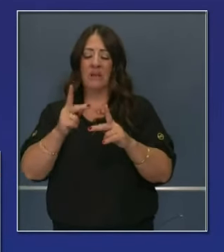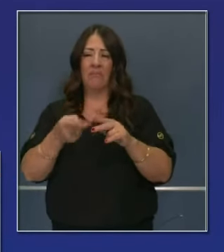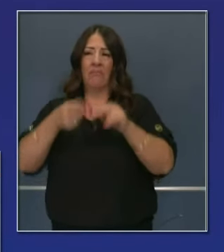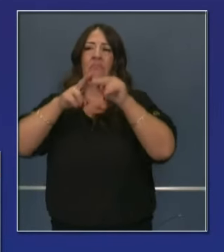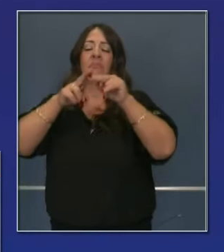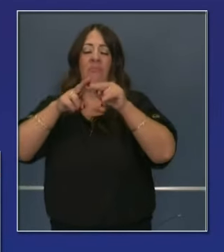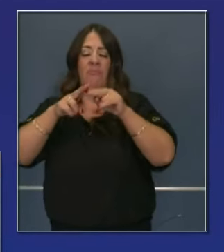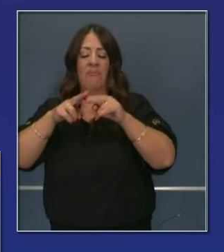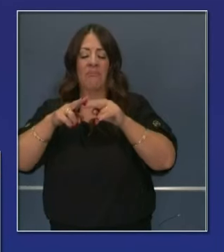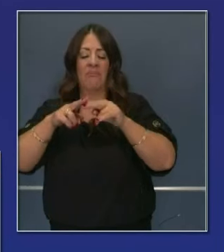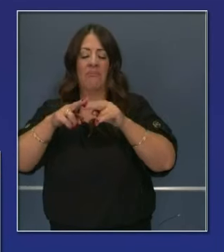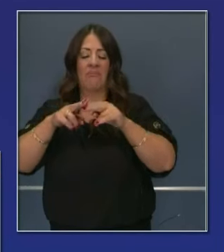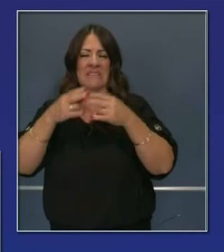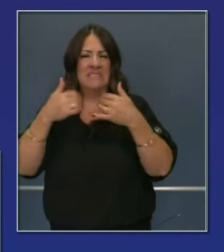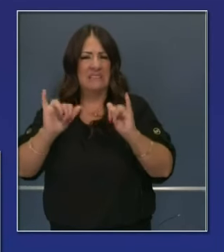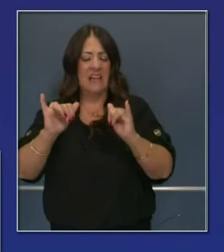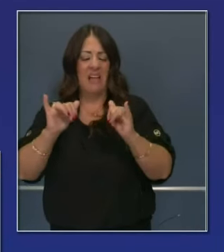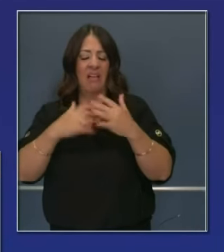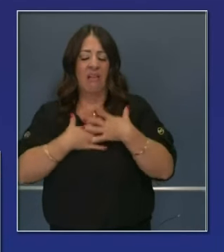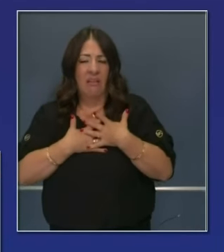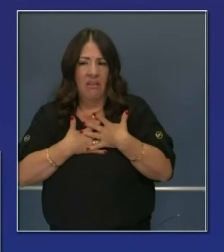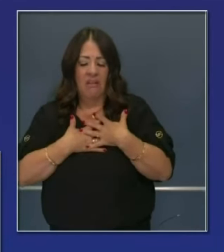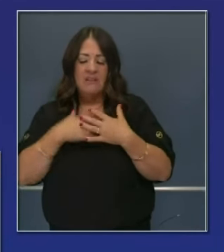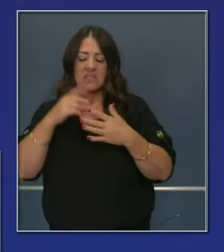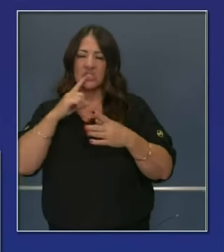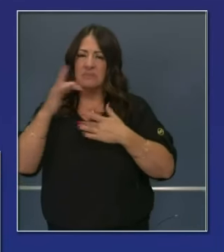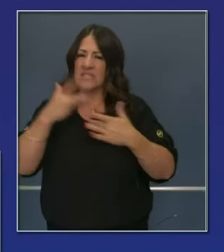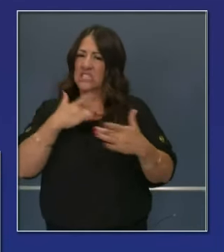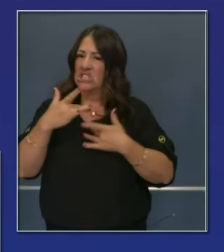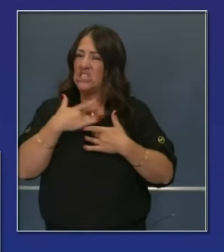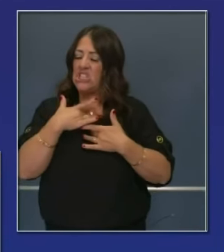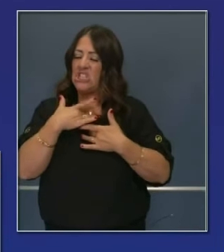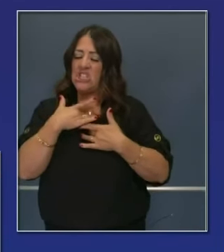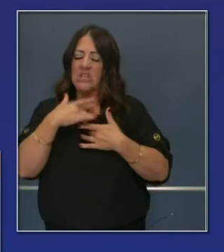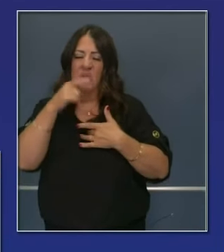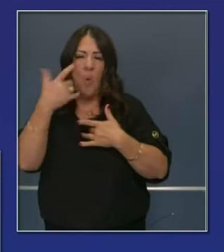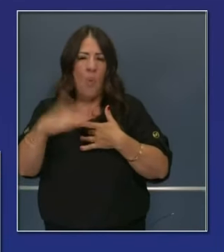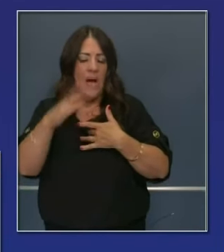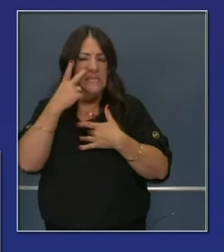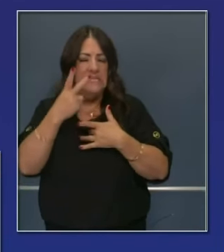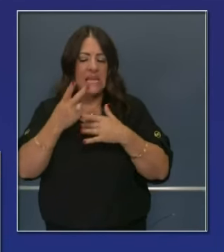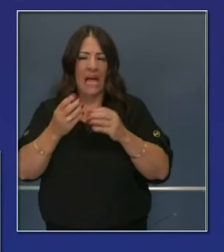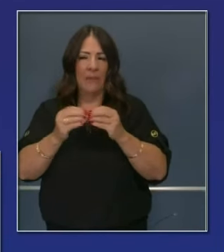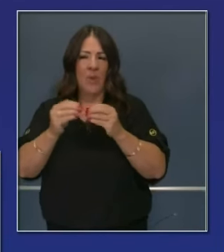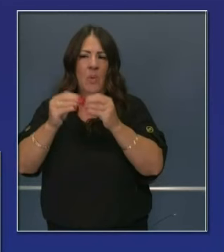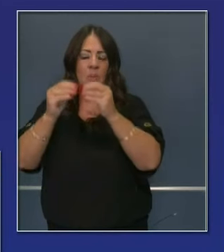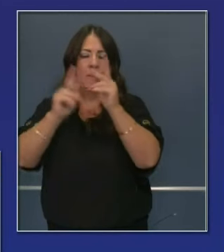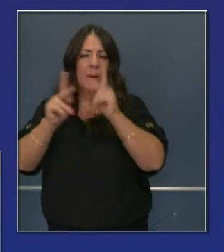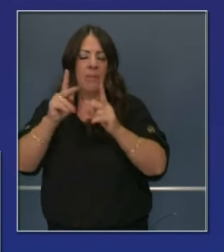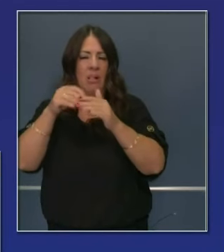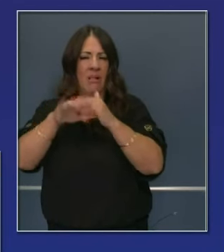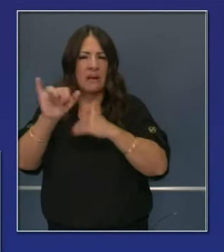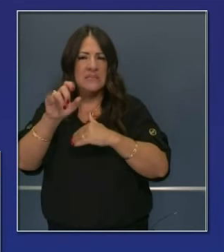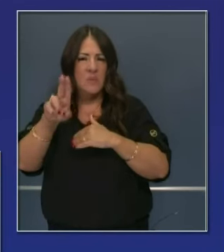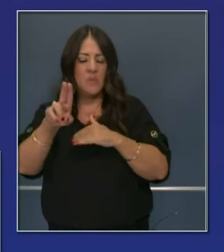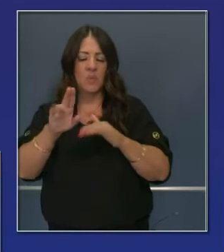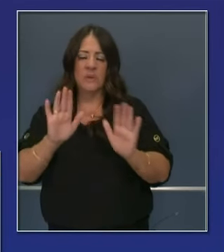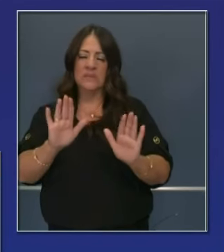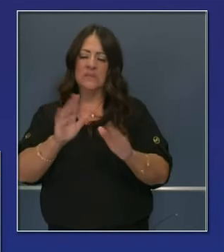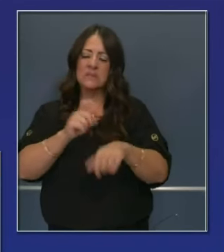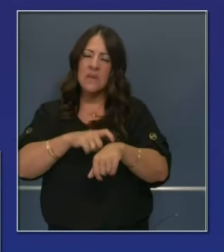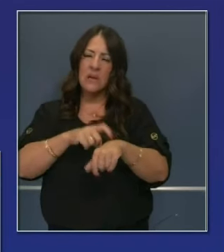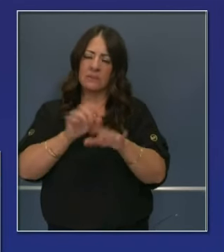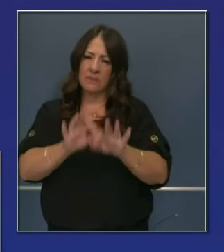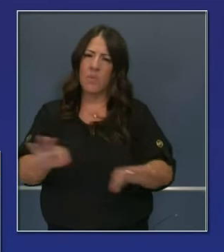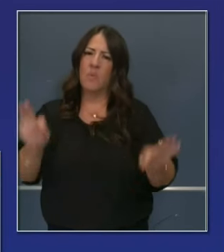and obviously a point of real concern as it relates to the importance of quality care and timely care and